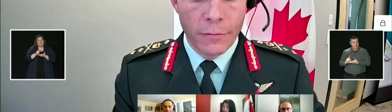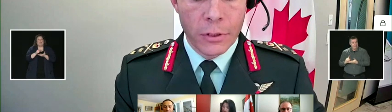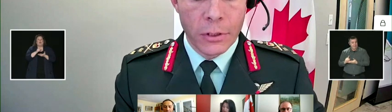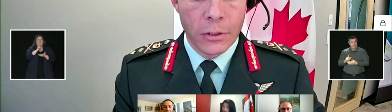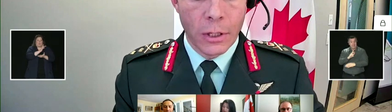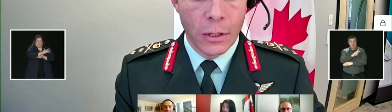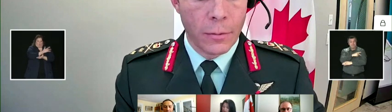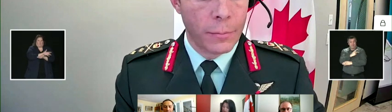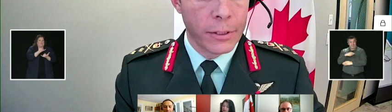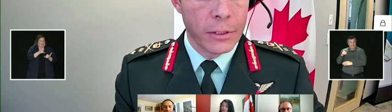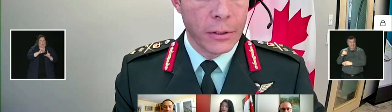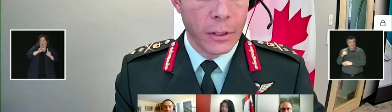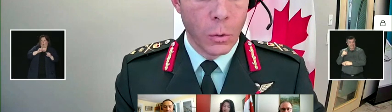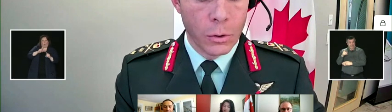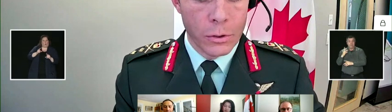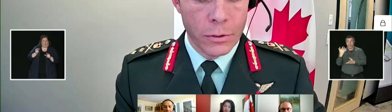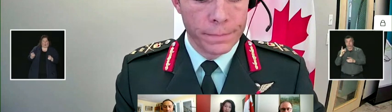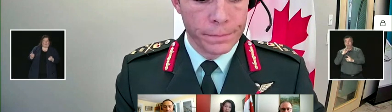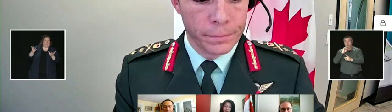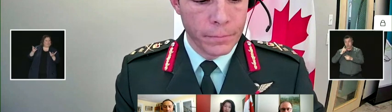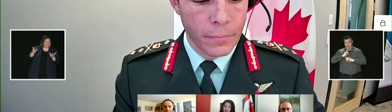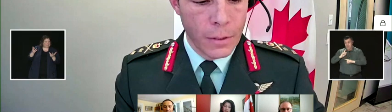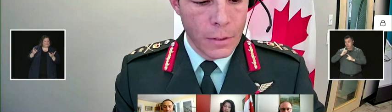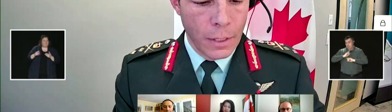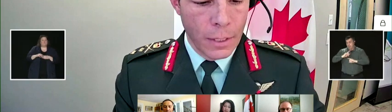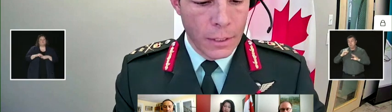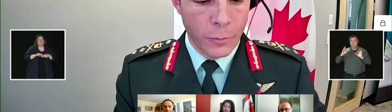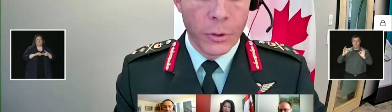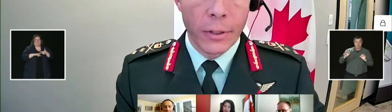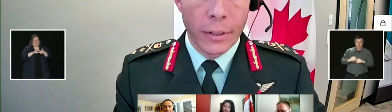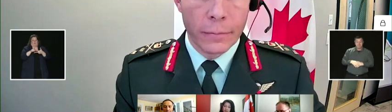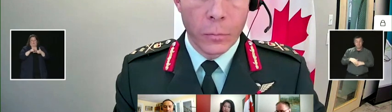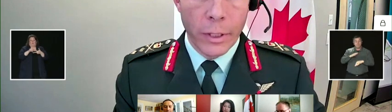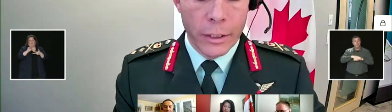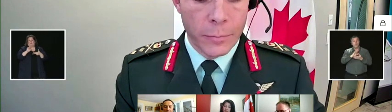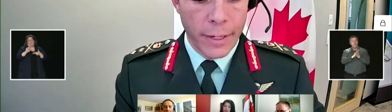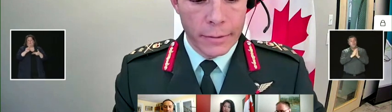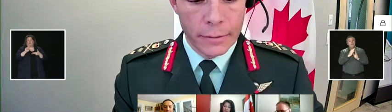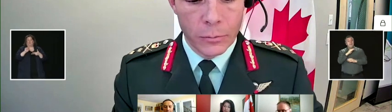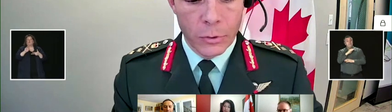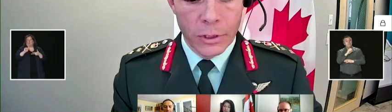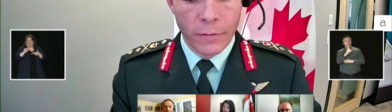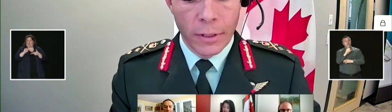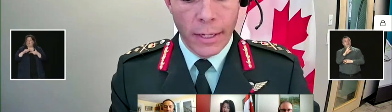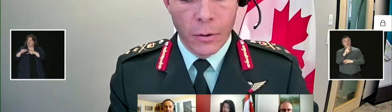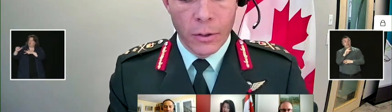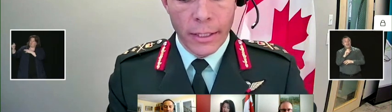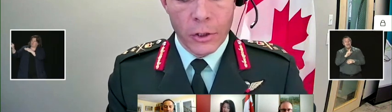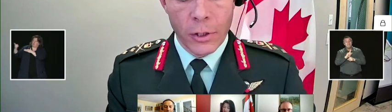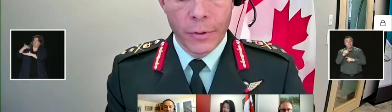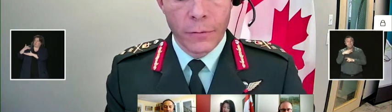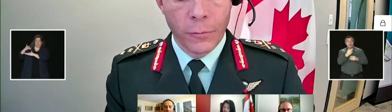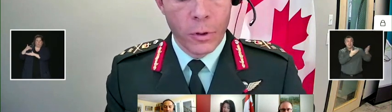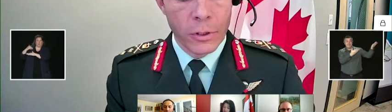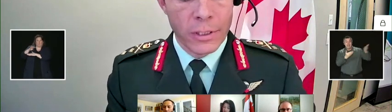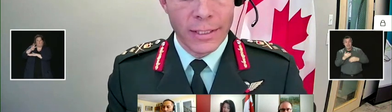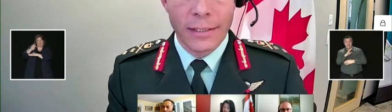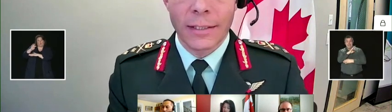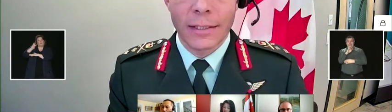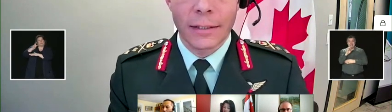and provinces are placing their orders. As for Moderna, we expect receiving our next shipment